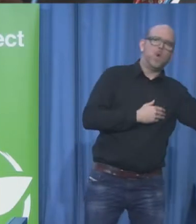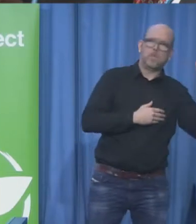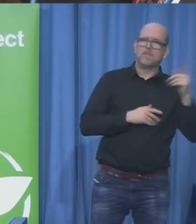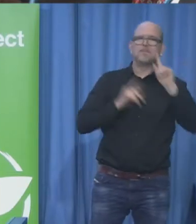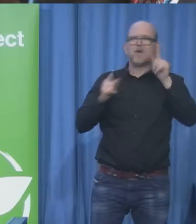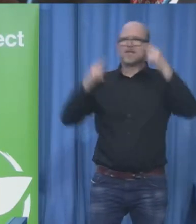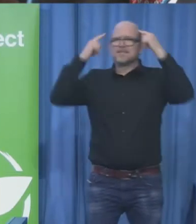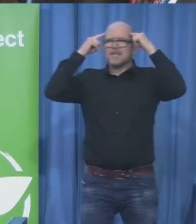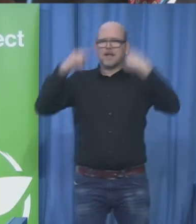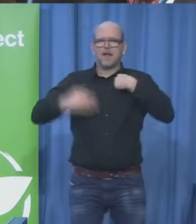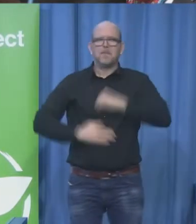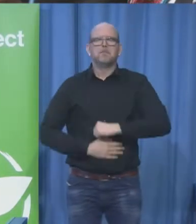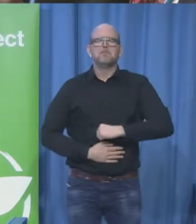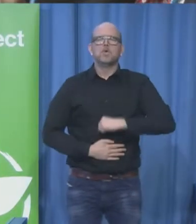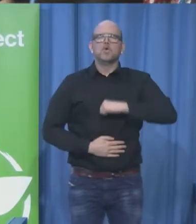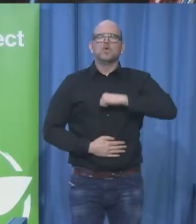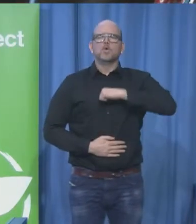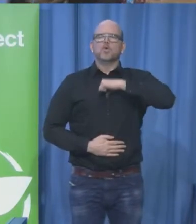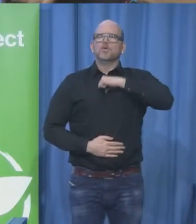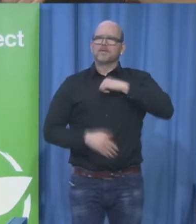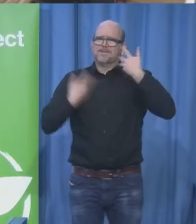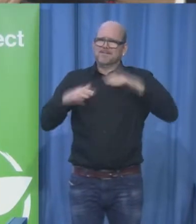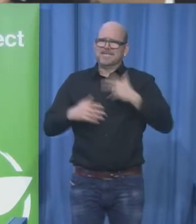and proud of what you have truly accomplished.